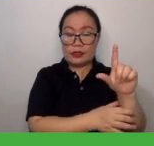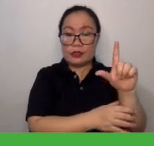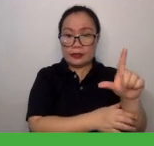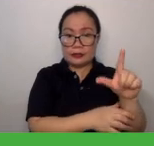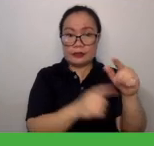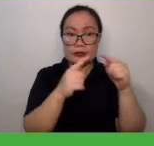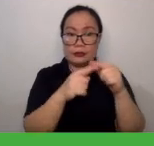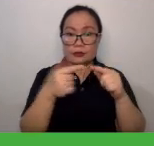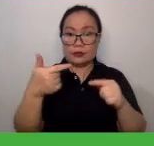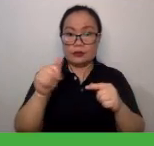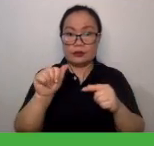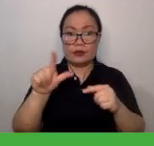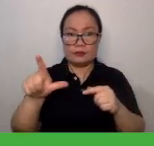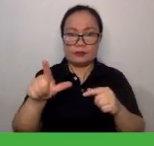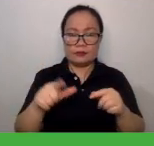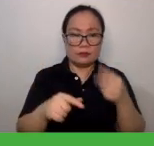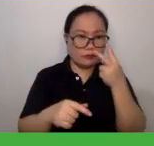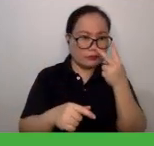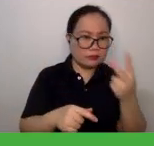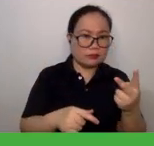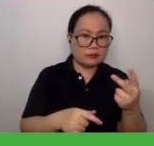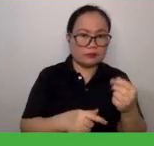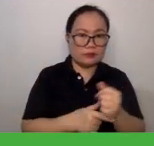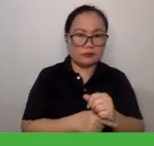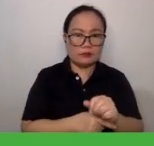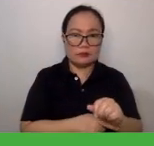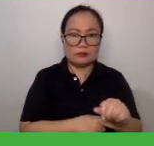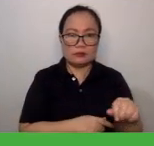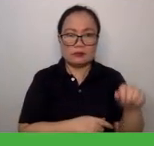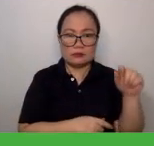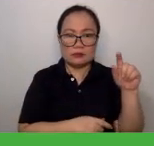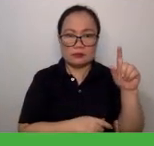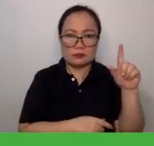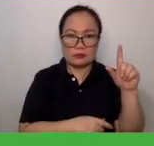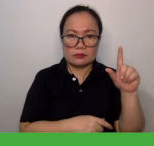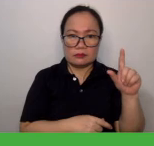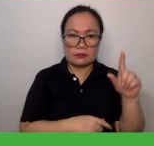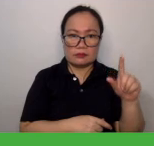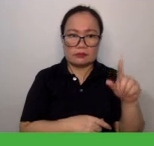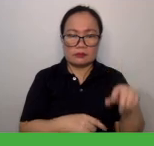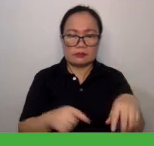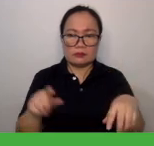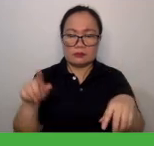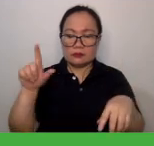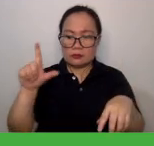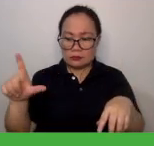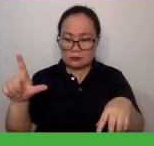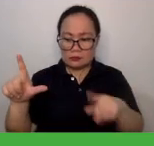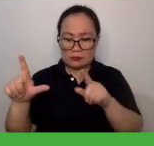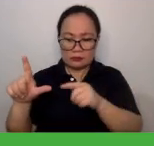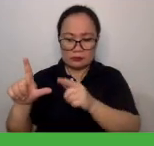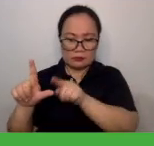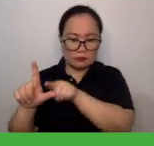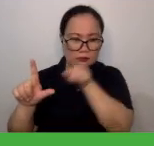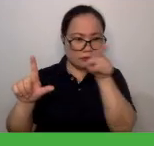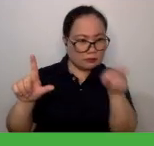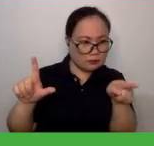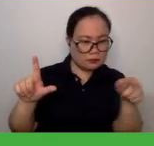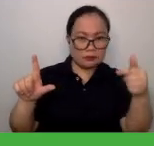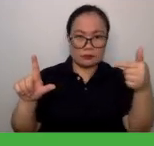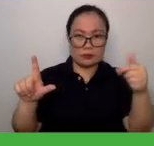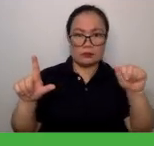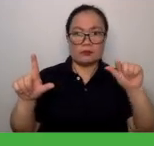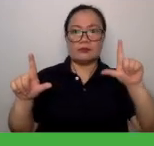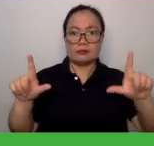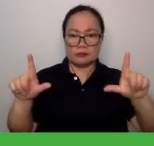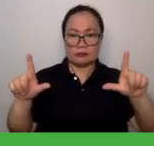naman tayo. 24 liters to gallon. So, ito naman, from right to left.